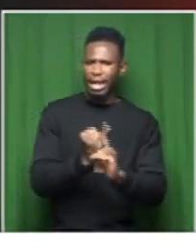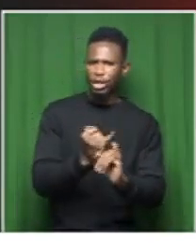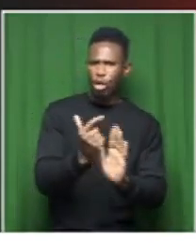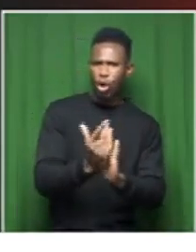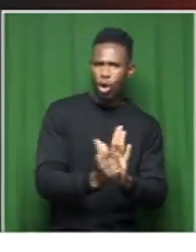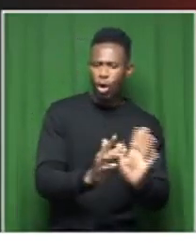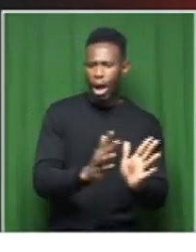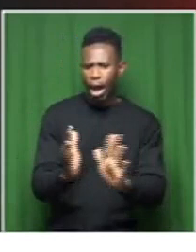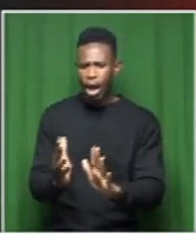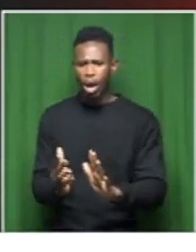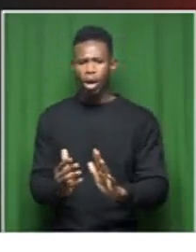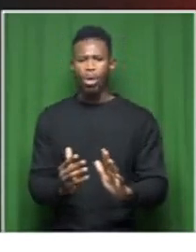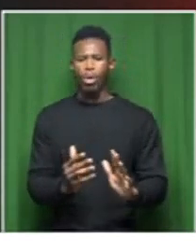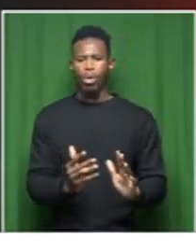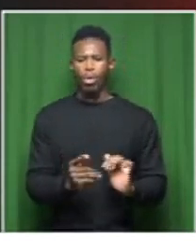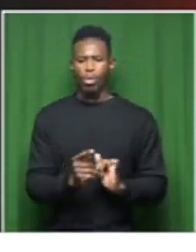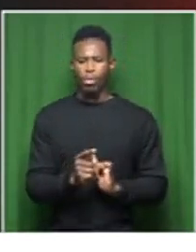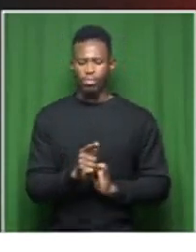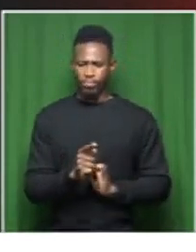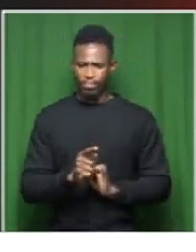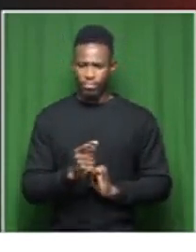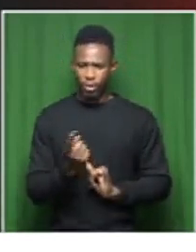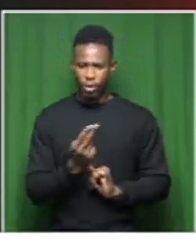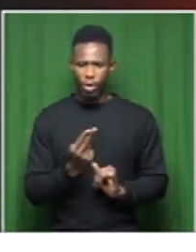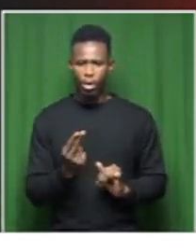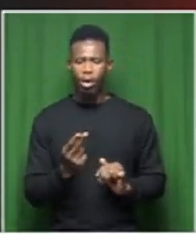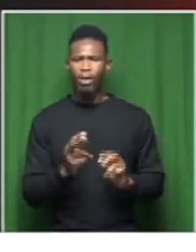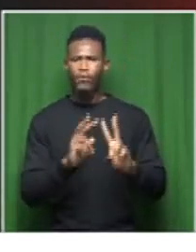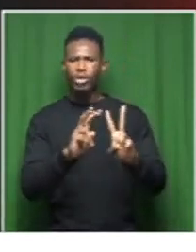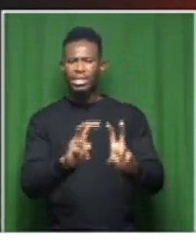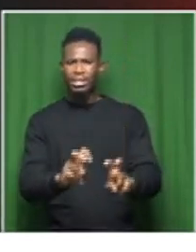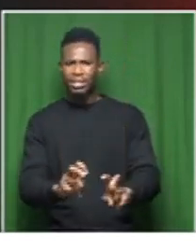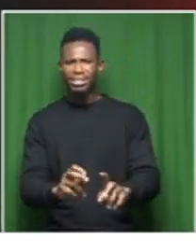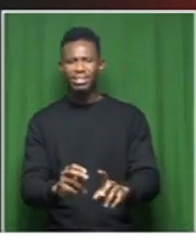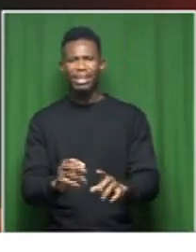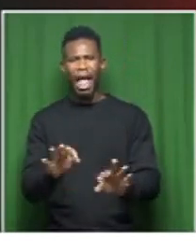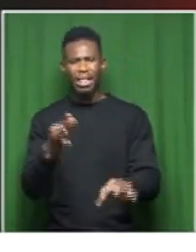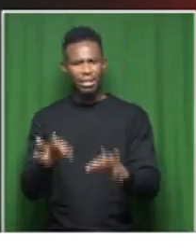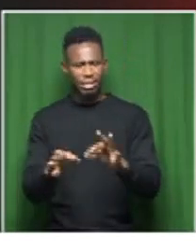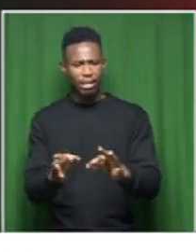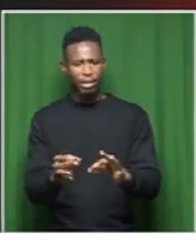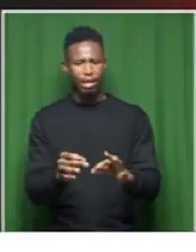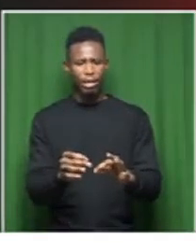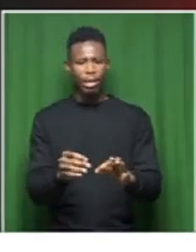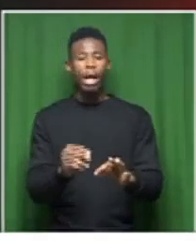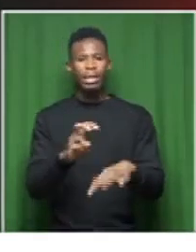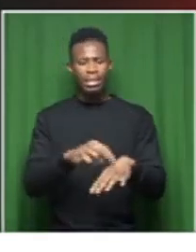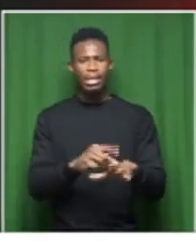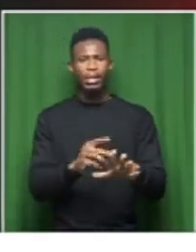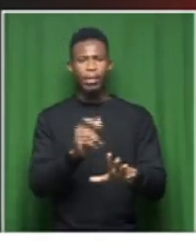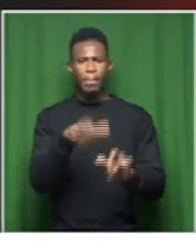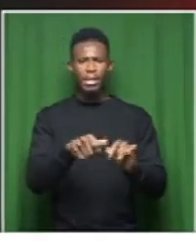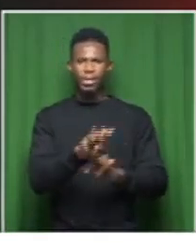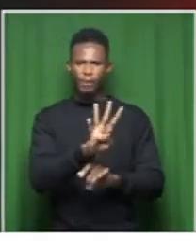law, on forensic investigations and analysis. Basically, that's what we are